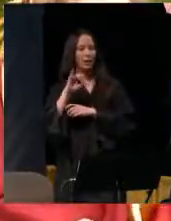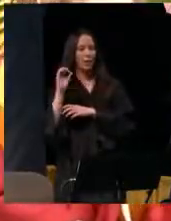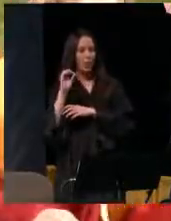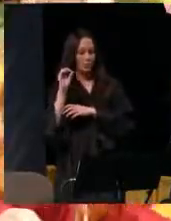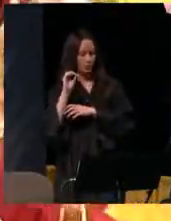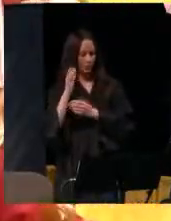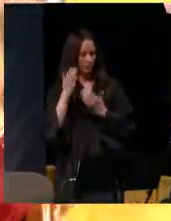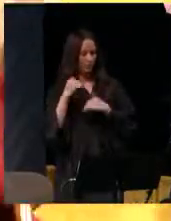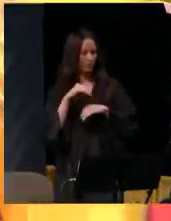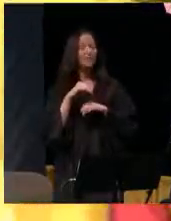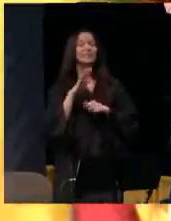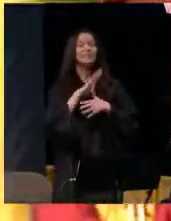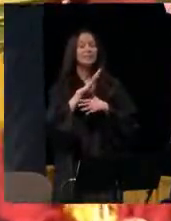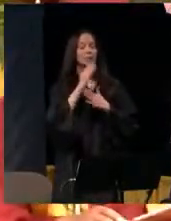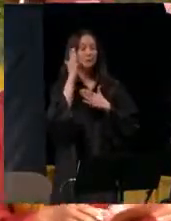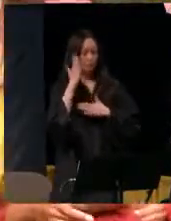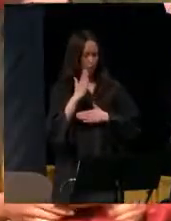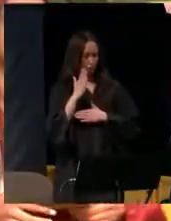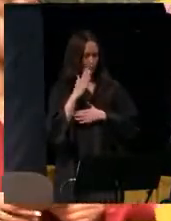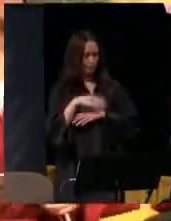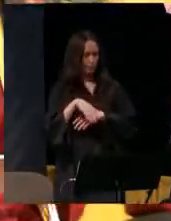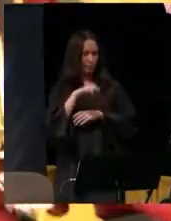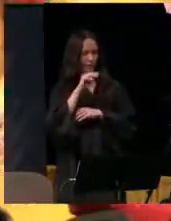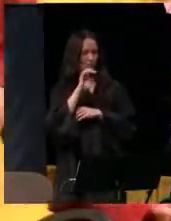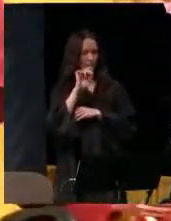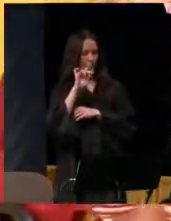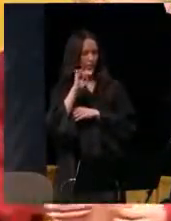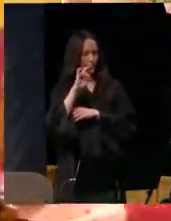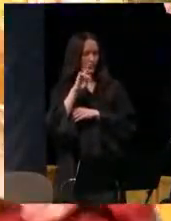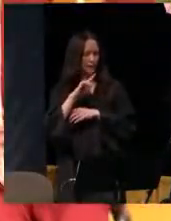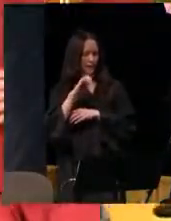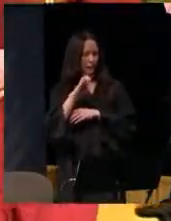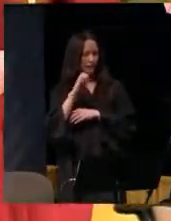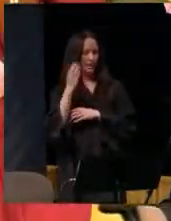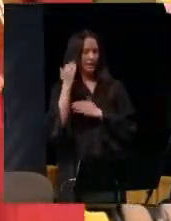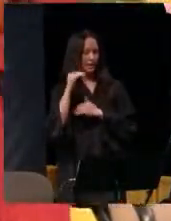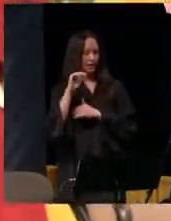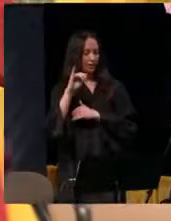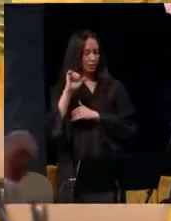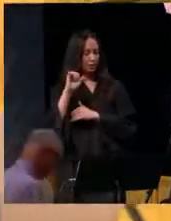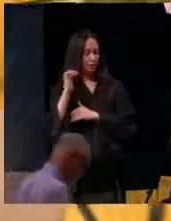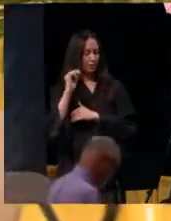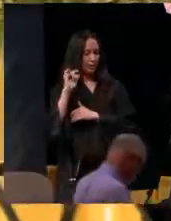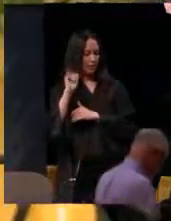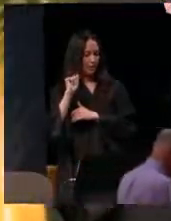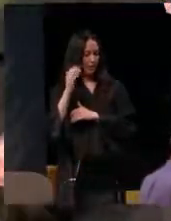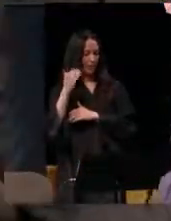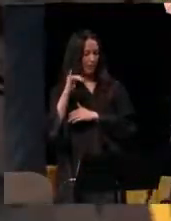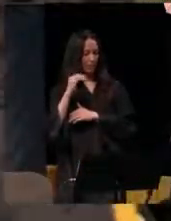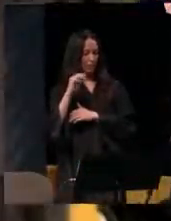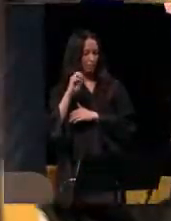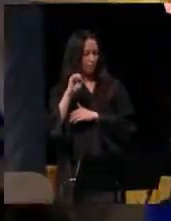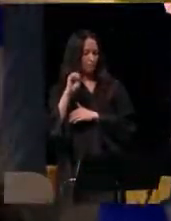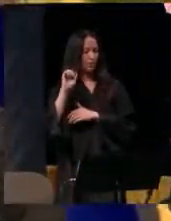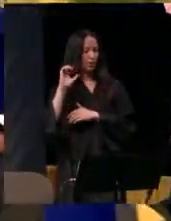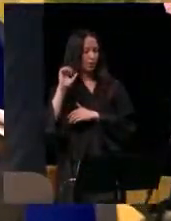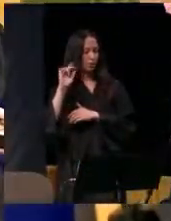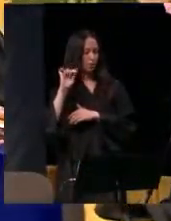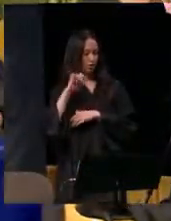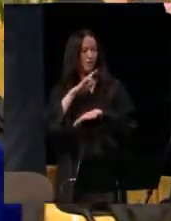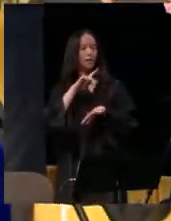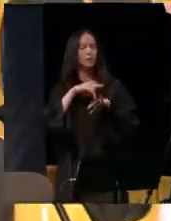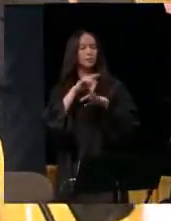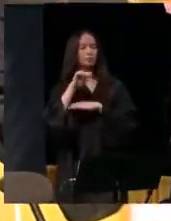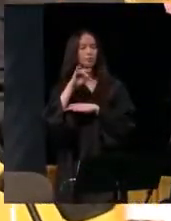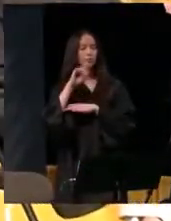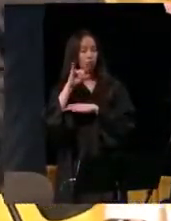Speakers Mackenzie Burian, Nishida Gaba, and James Cook. Davies Principal Mr. Troy Cody. Fargo School